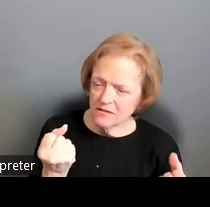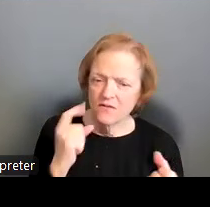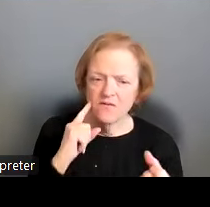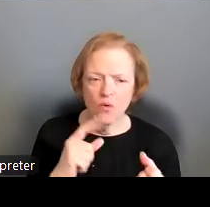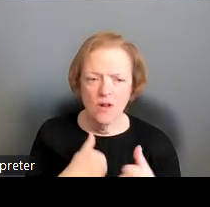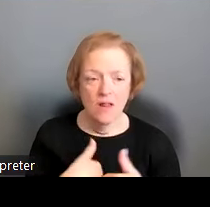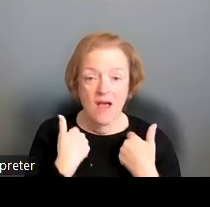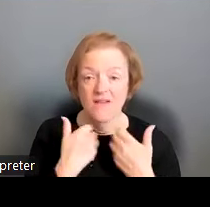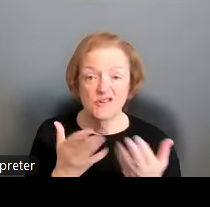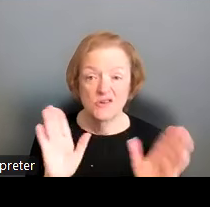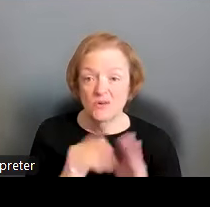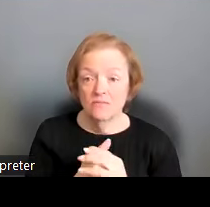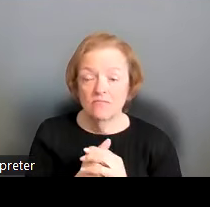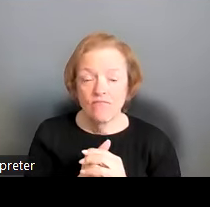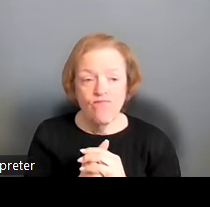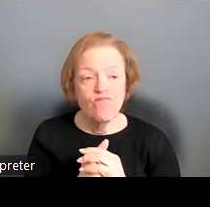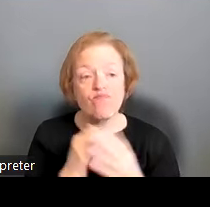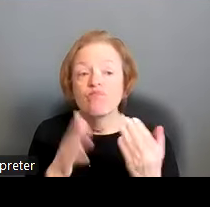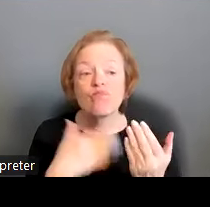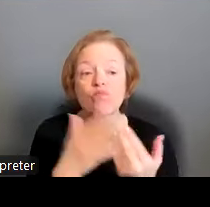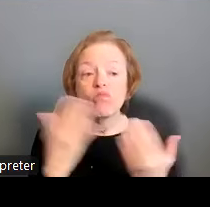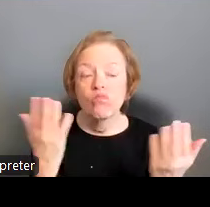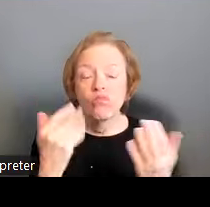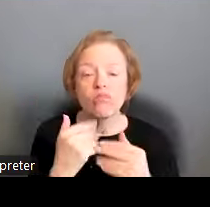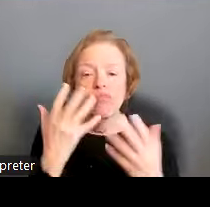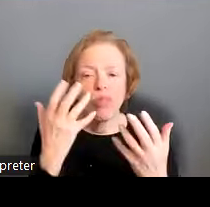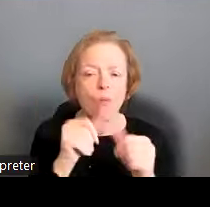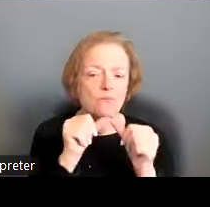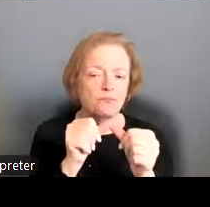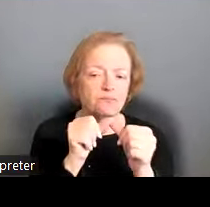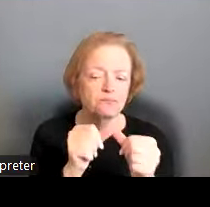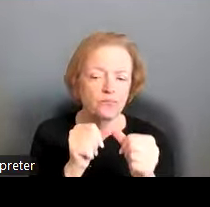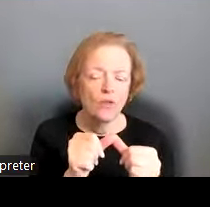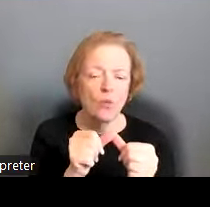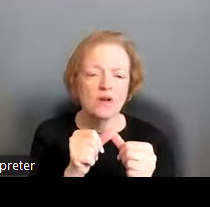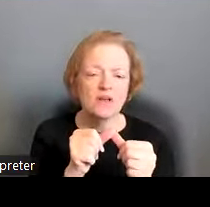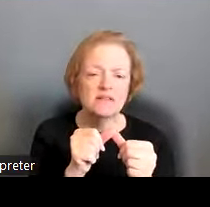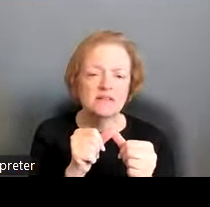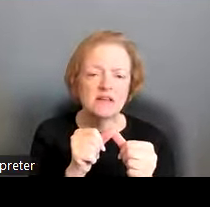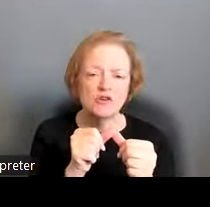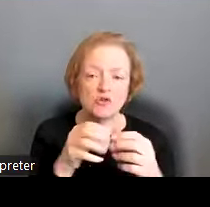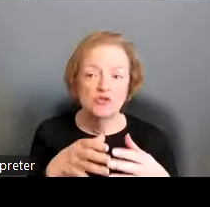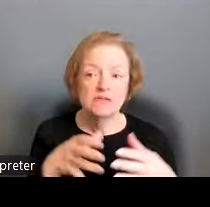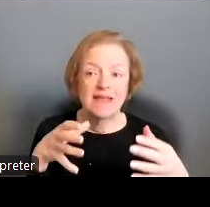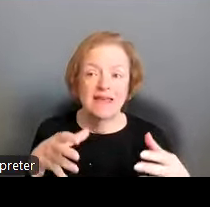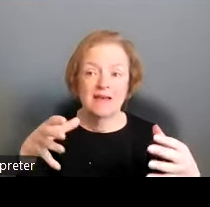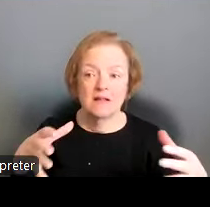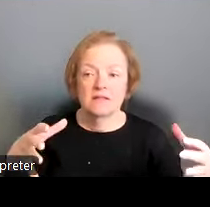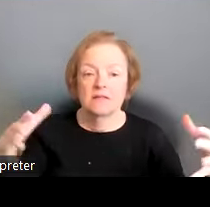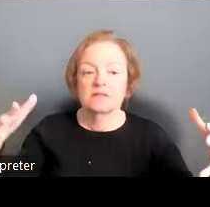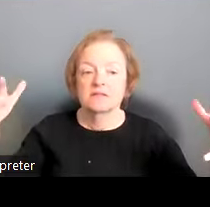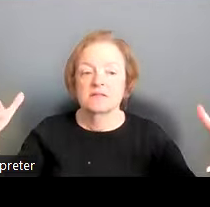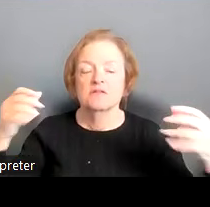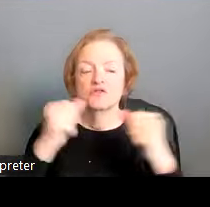So what's next? We really want to continue to scale this. So we are currently delivering it to